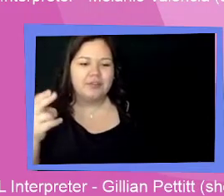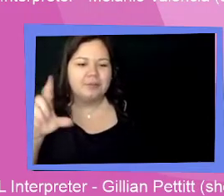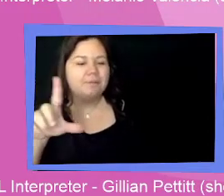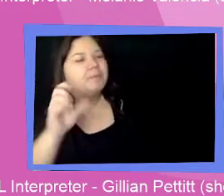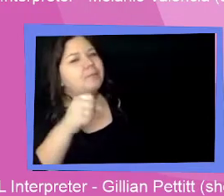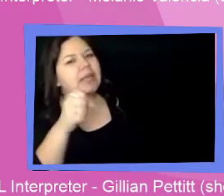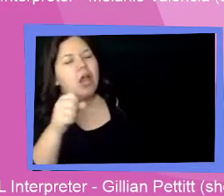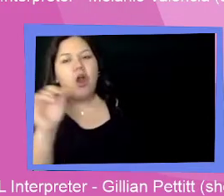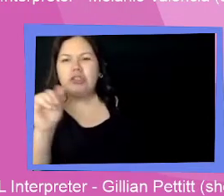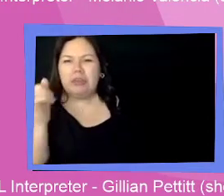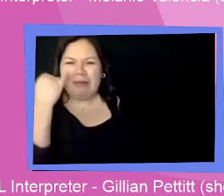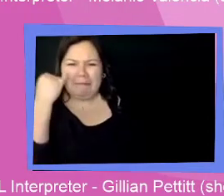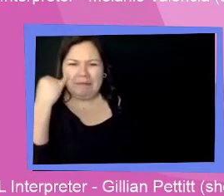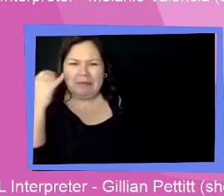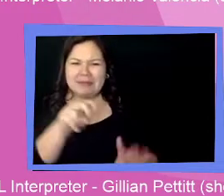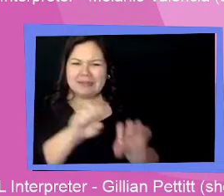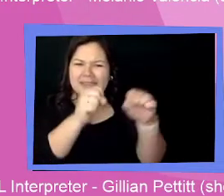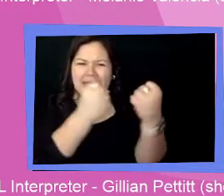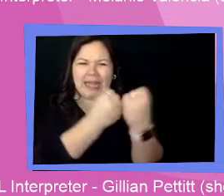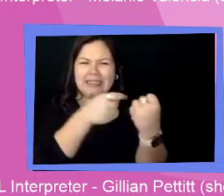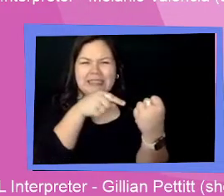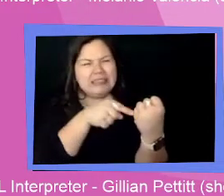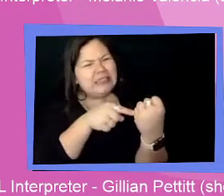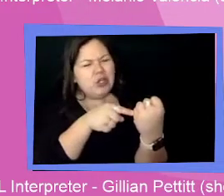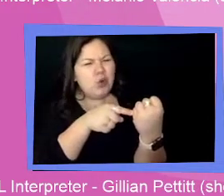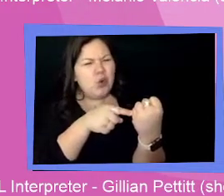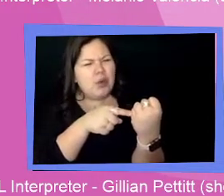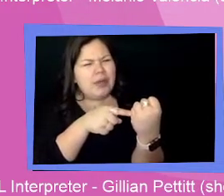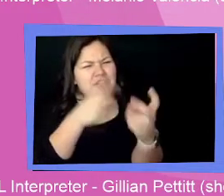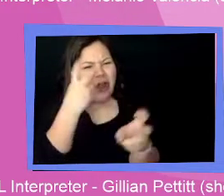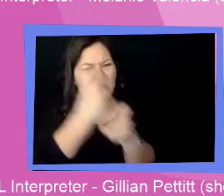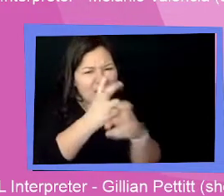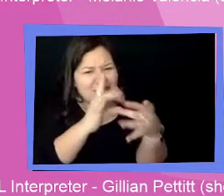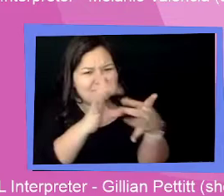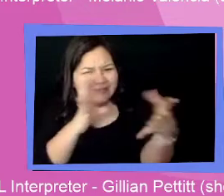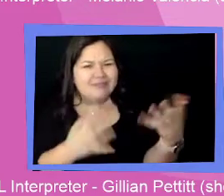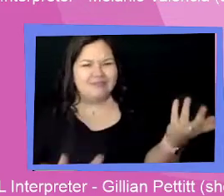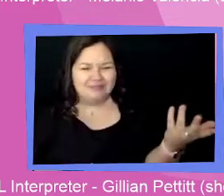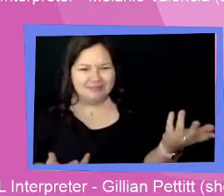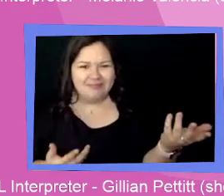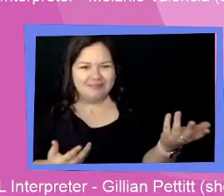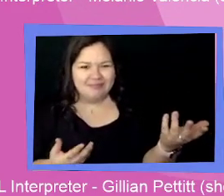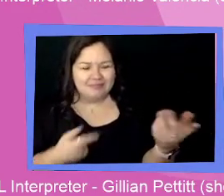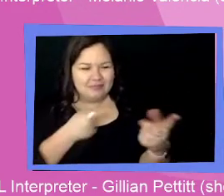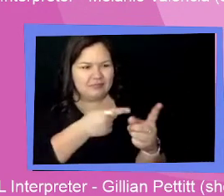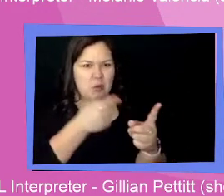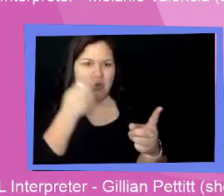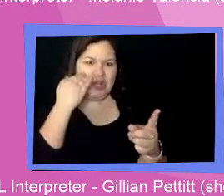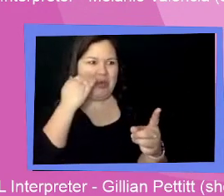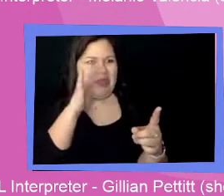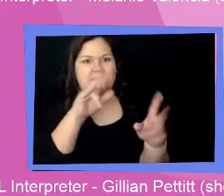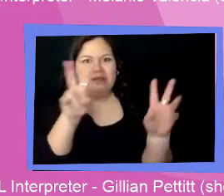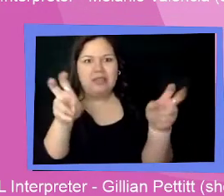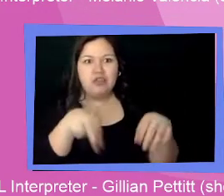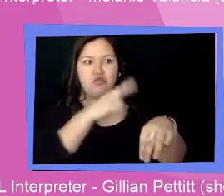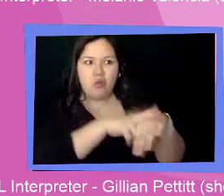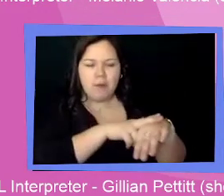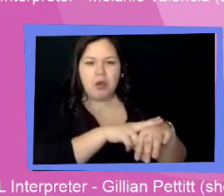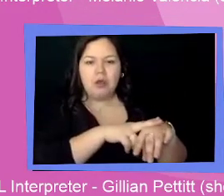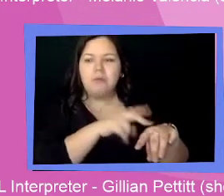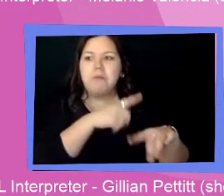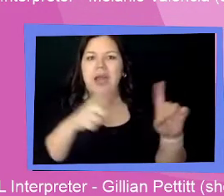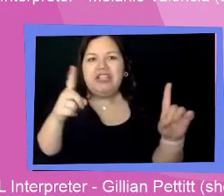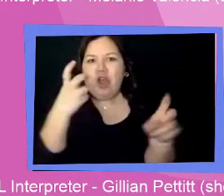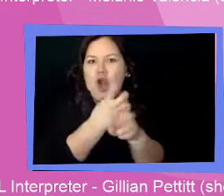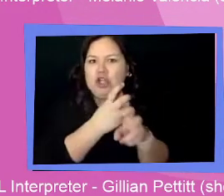it can be really interesting to turn that othering lens like back on what we consider to be normal. I think queer writing has a really interesting, it can